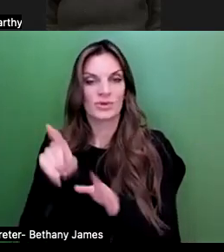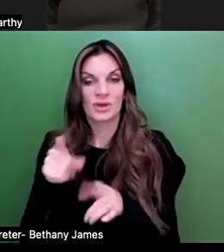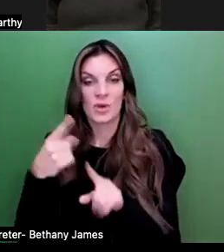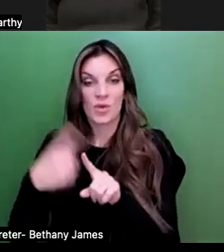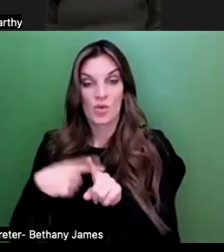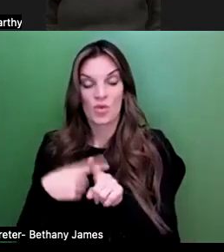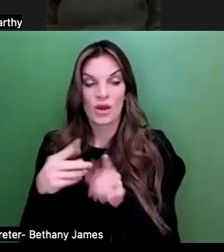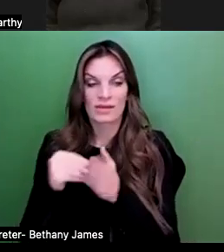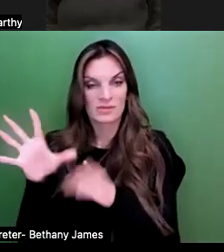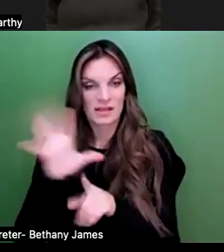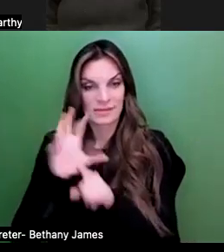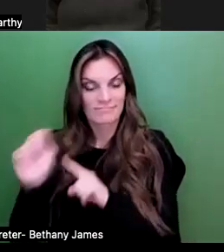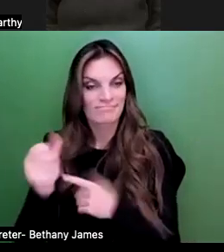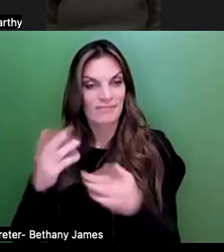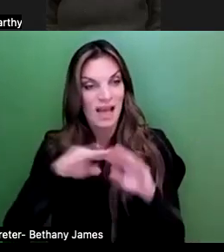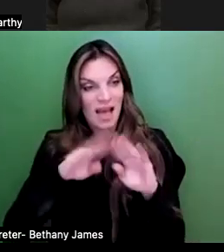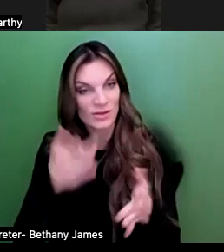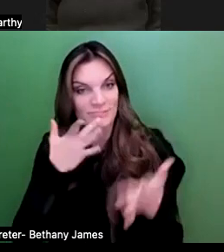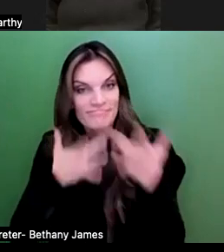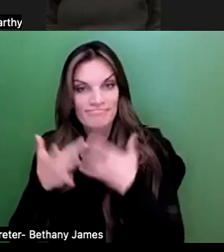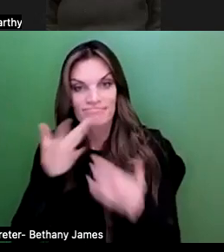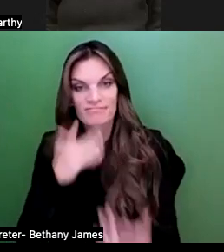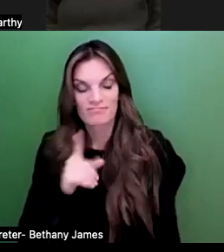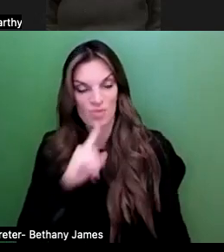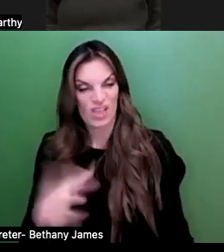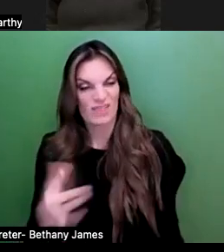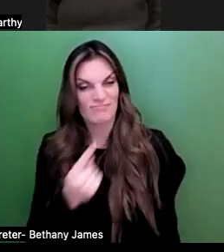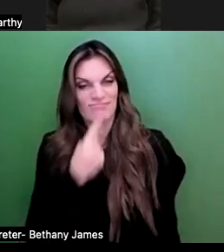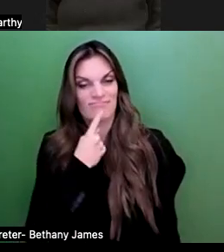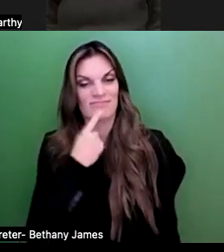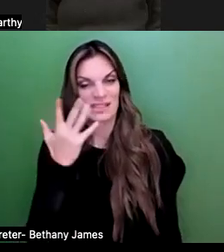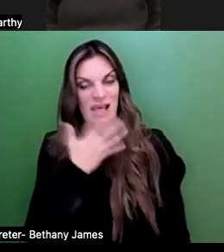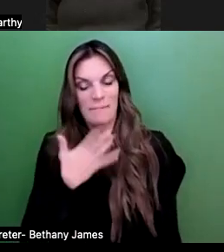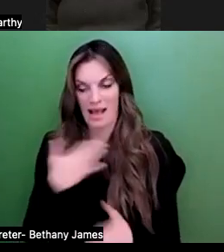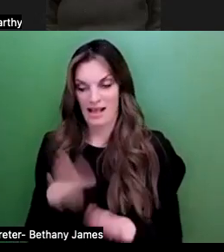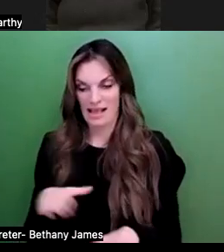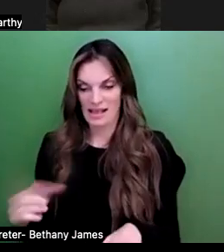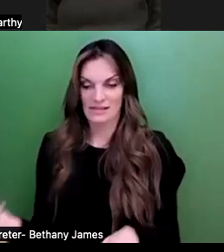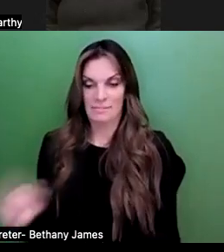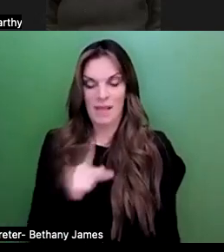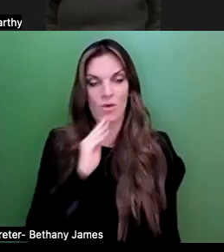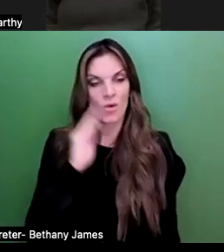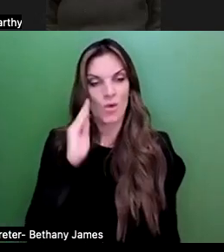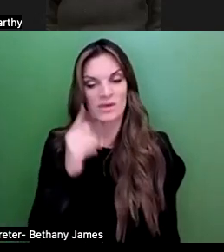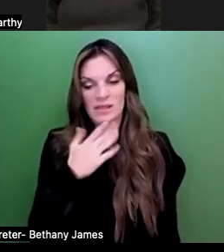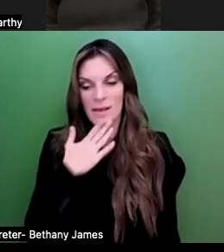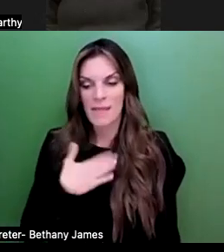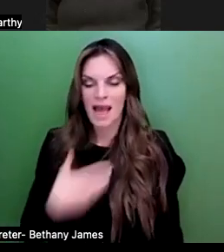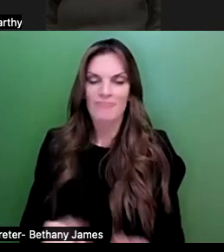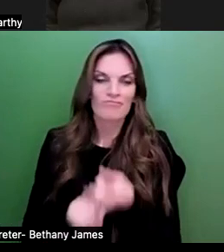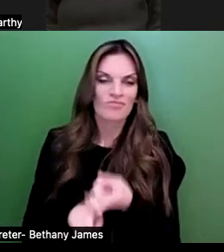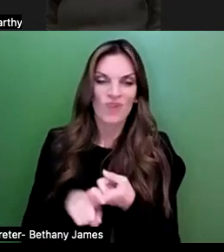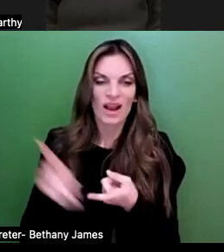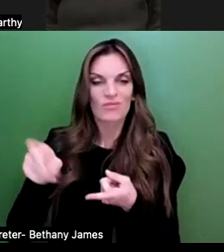housing. And it's really tragic, you know, to have your kids come home and say something like that to you. The kids that they eat lunch with at school have to